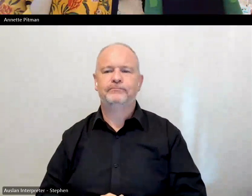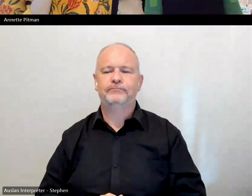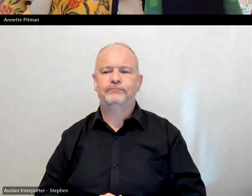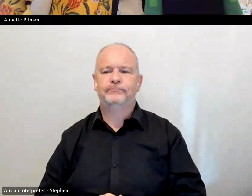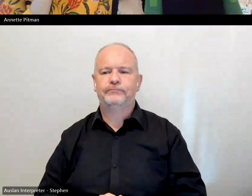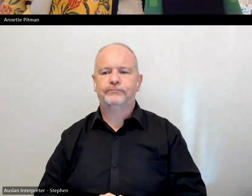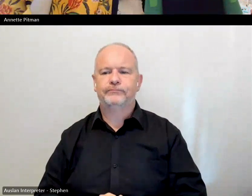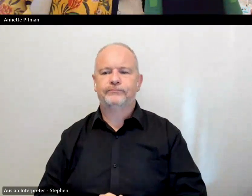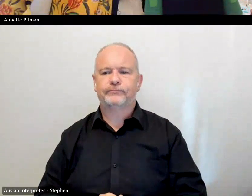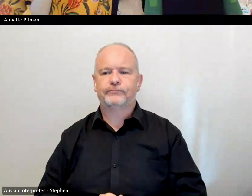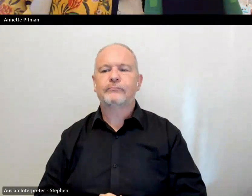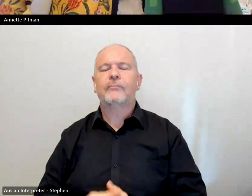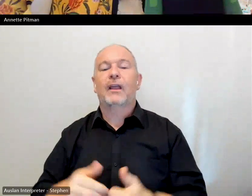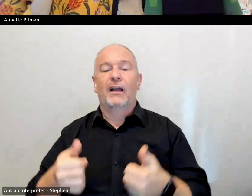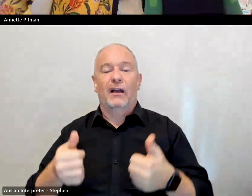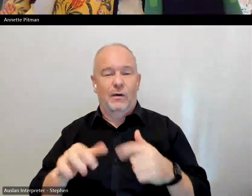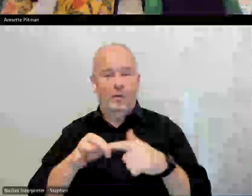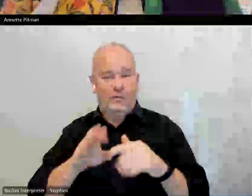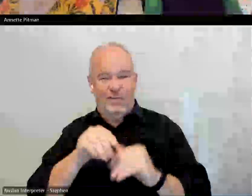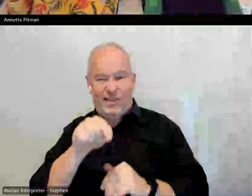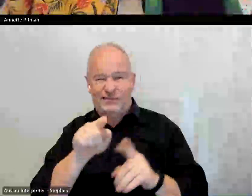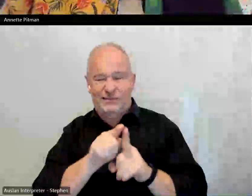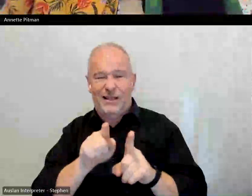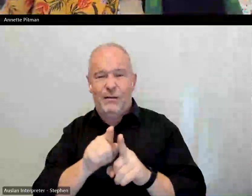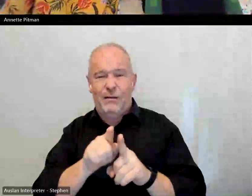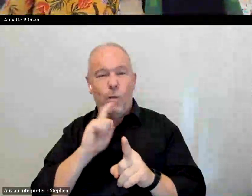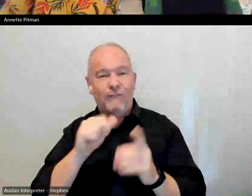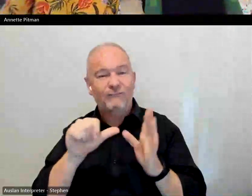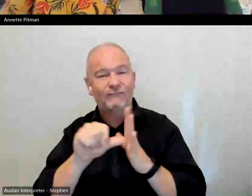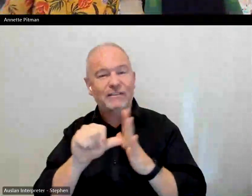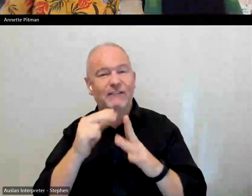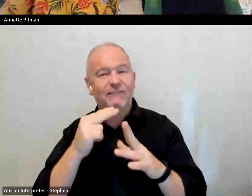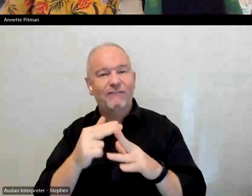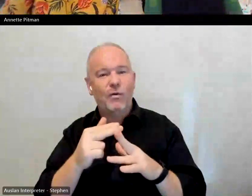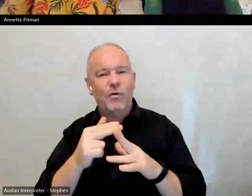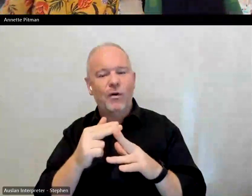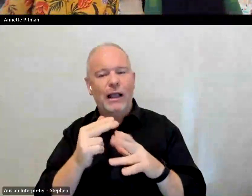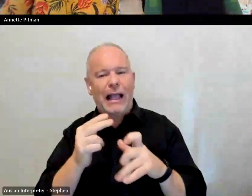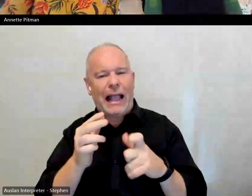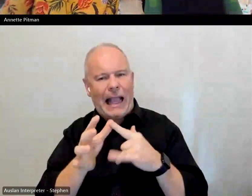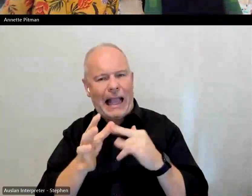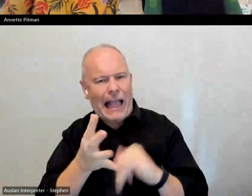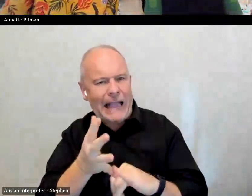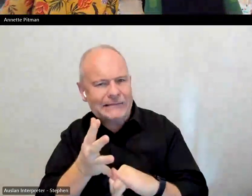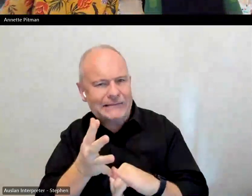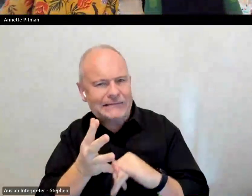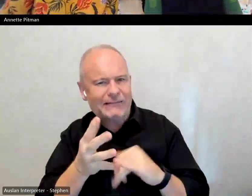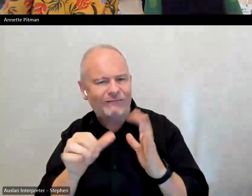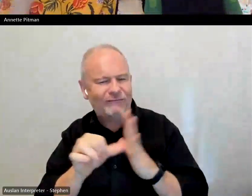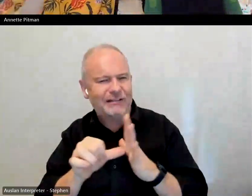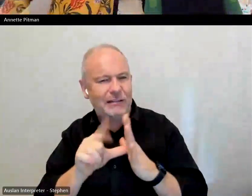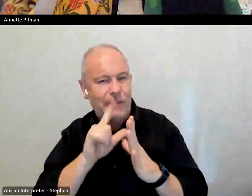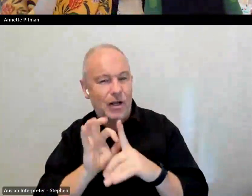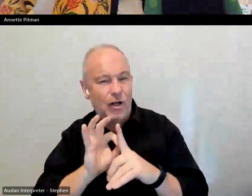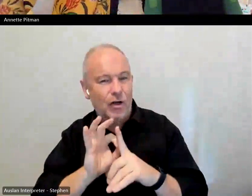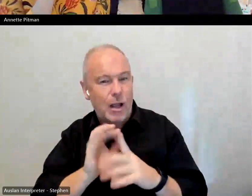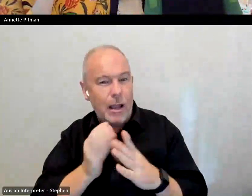And a sort of follow-up to that, will funding for CASP funding be increased